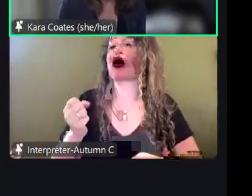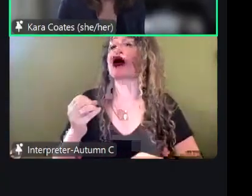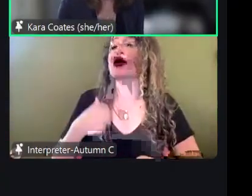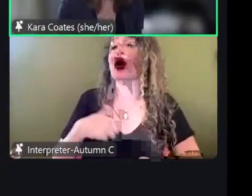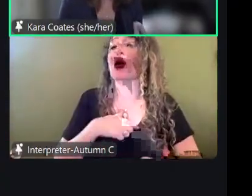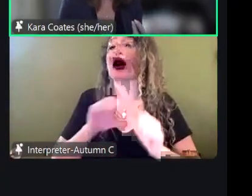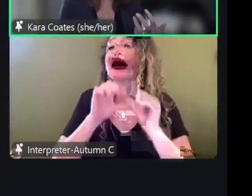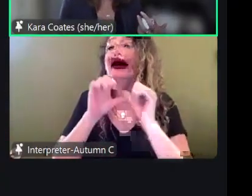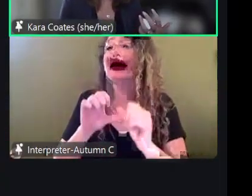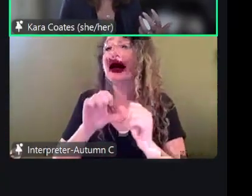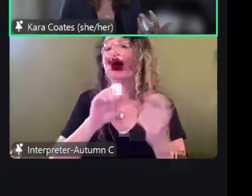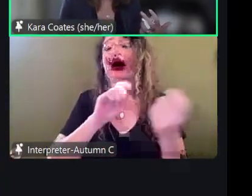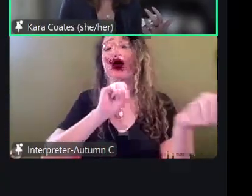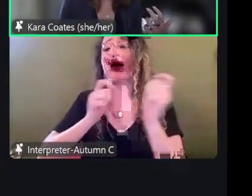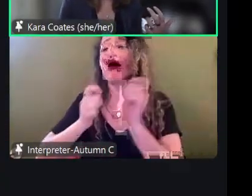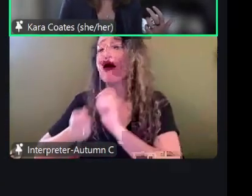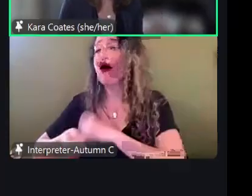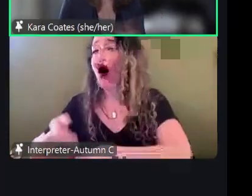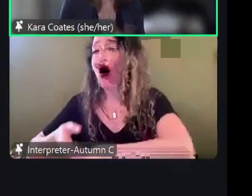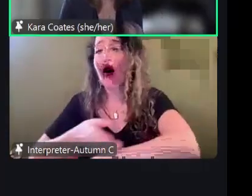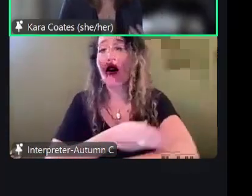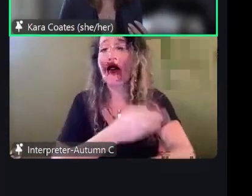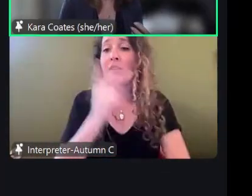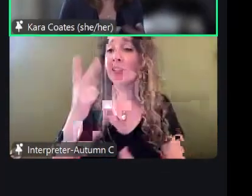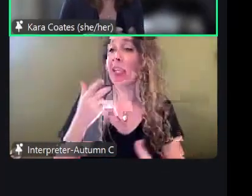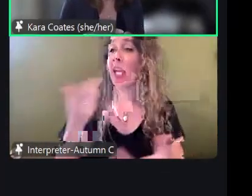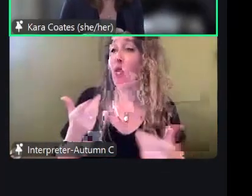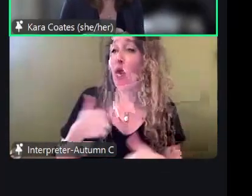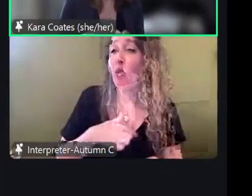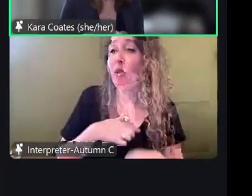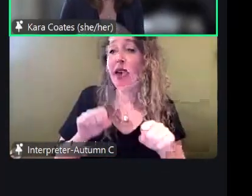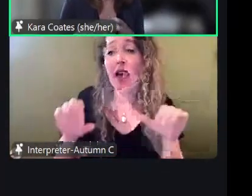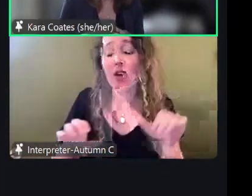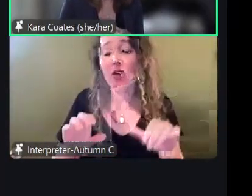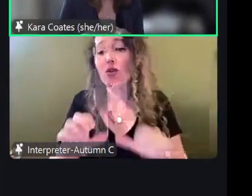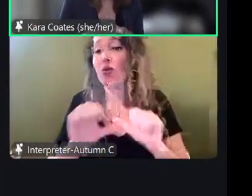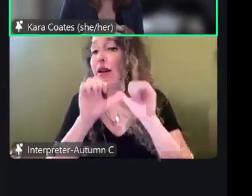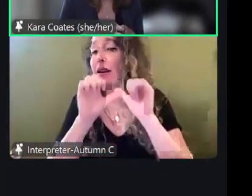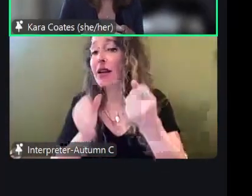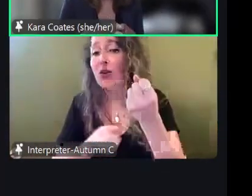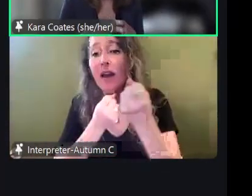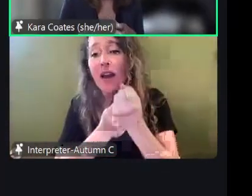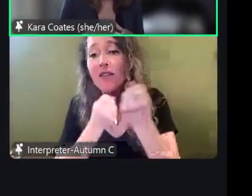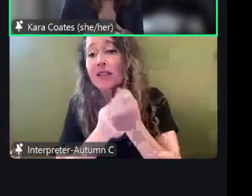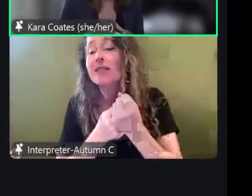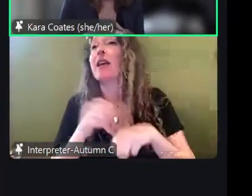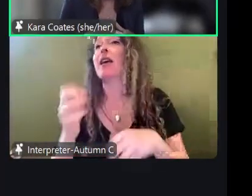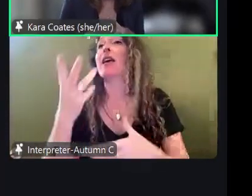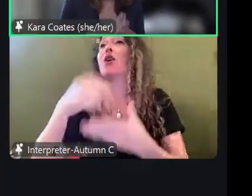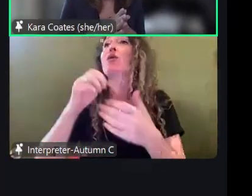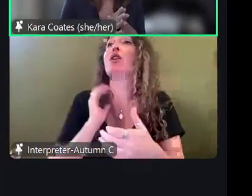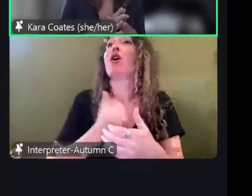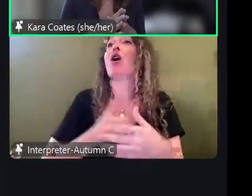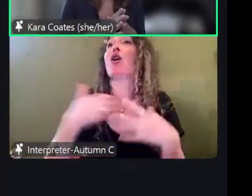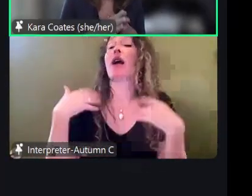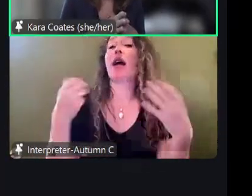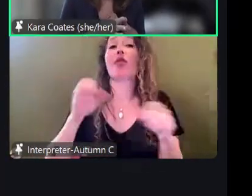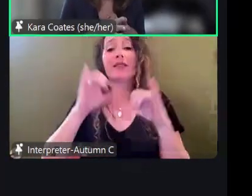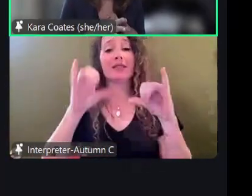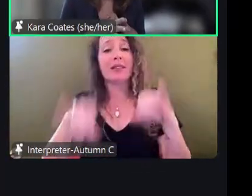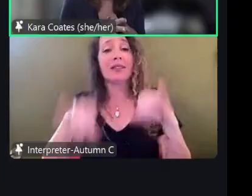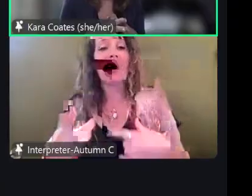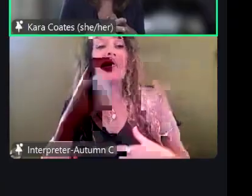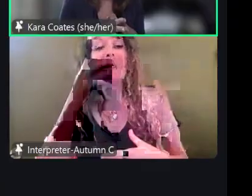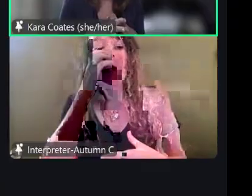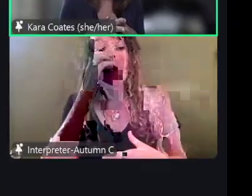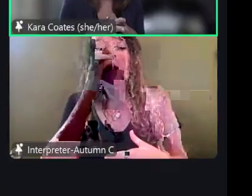continuing to evolve and looking to see what we can do and continue advocacy, within our health system. And I